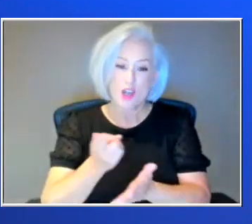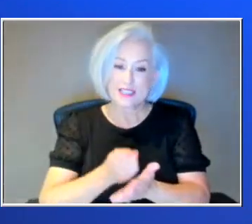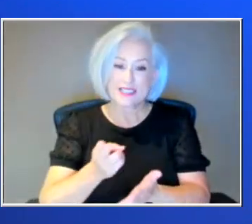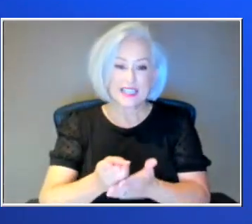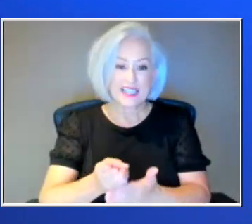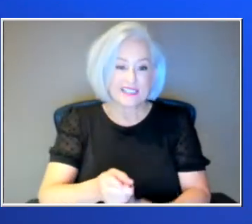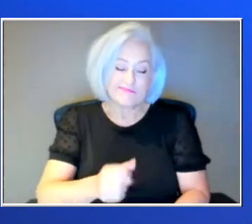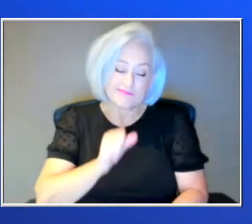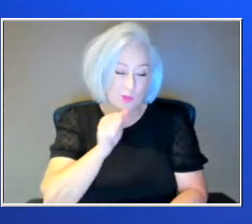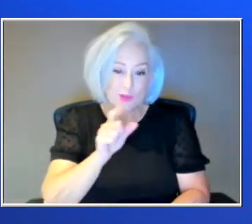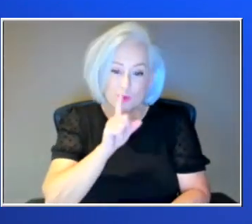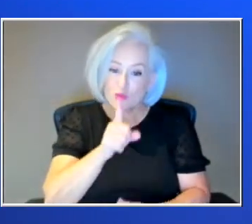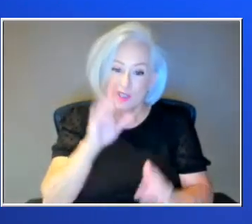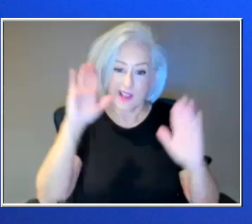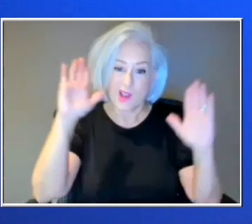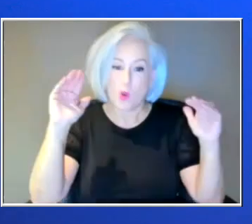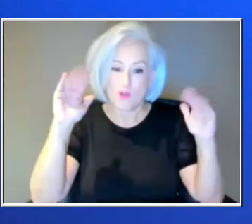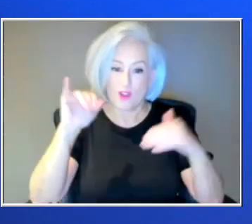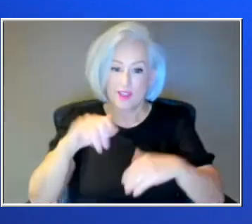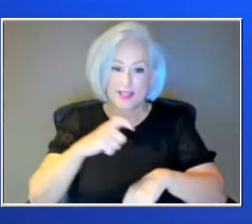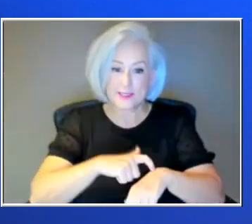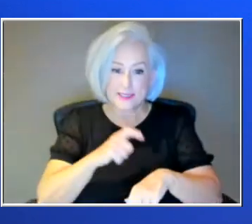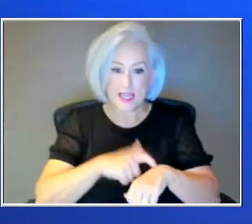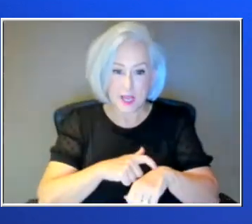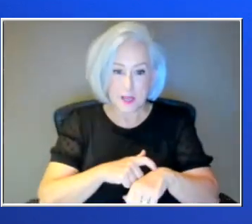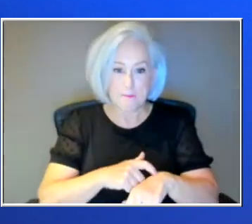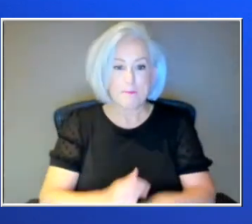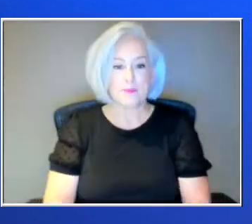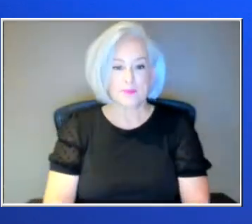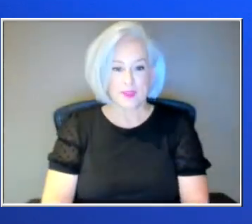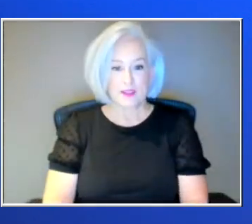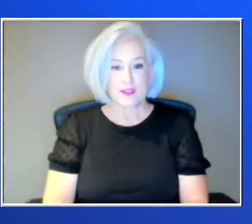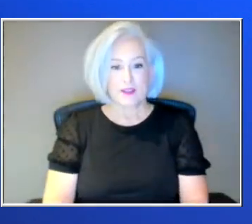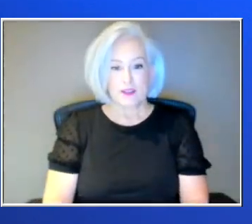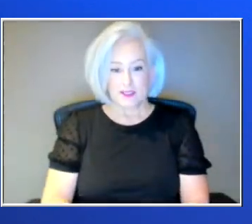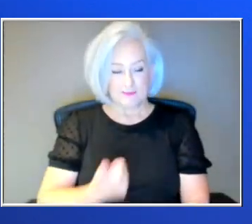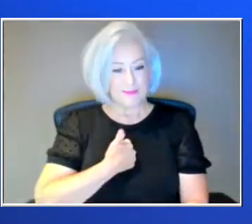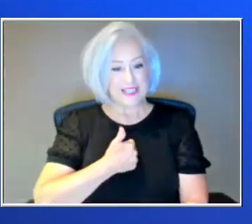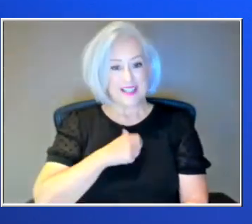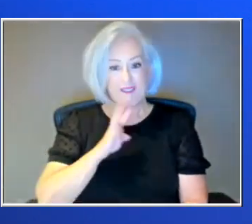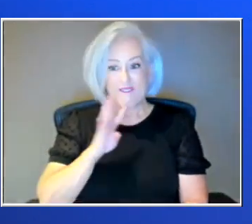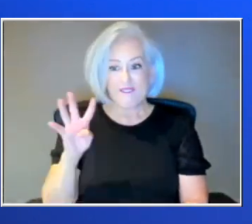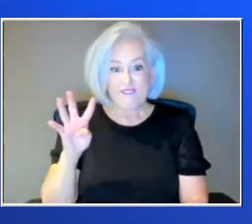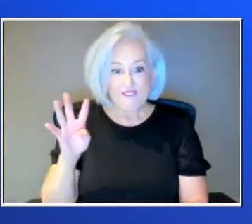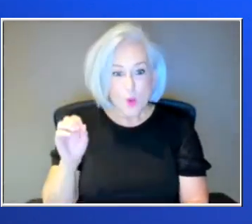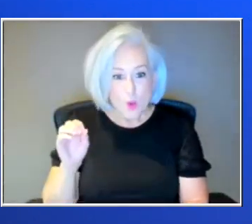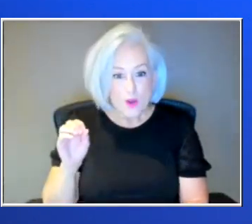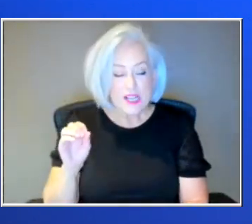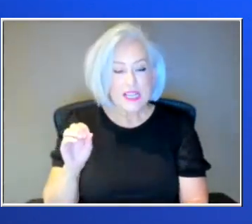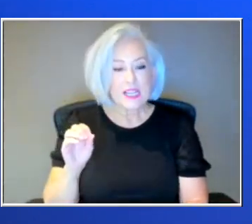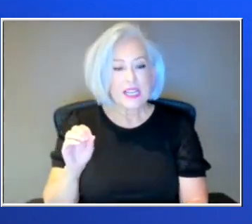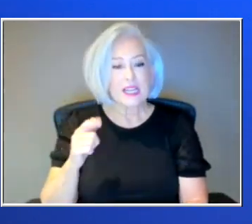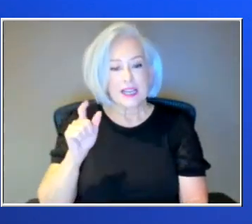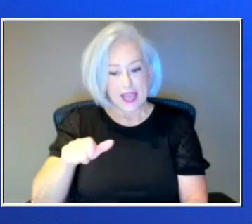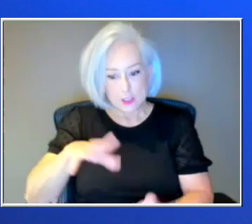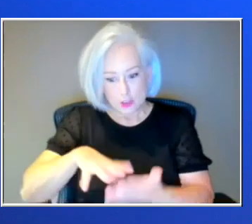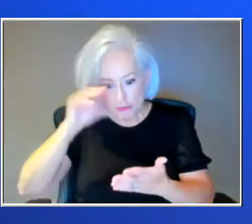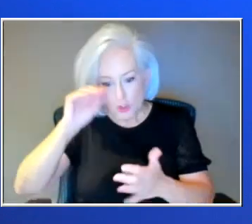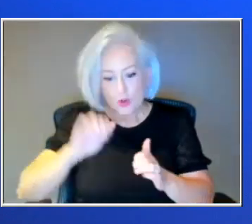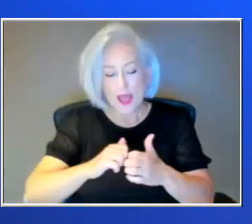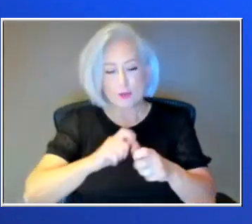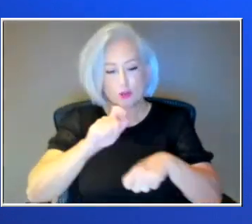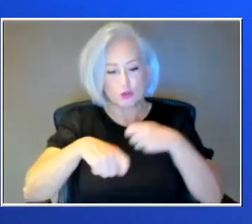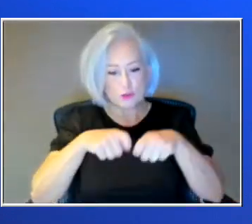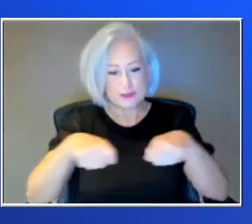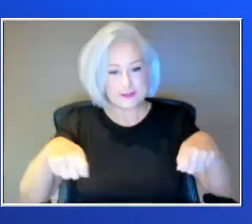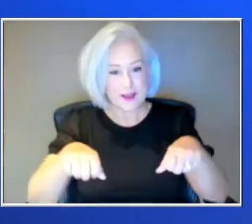that time. You know, being 40 years old at the time and having to relearn how to tie your shoes